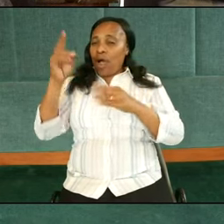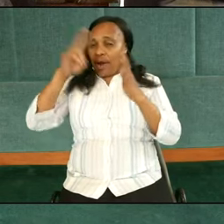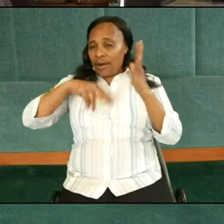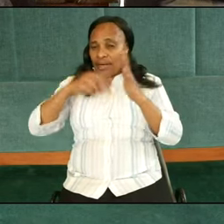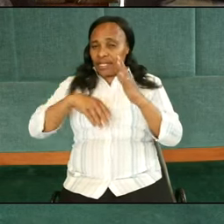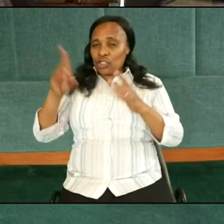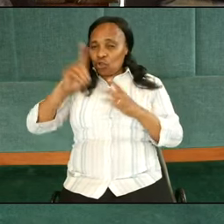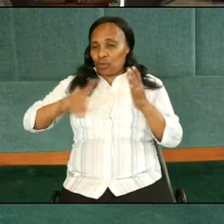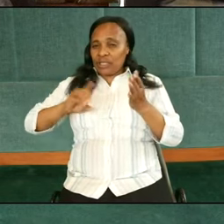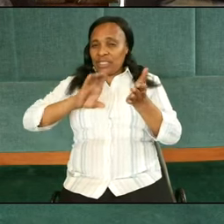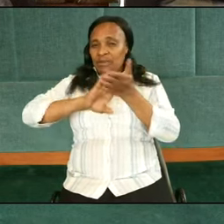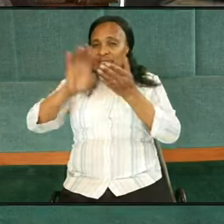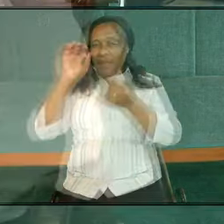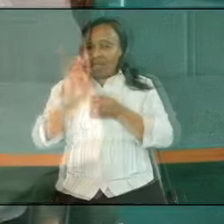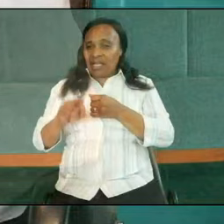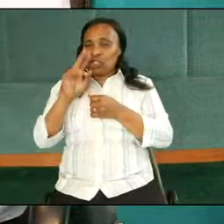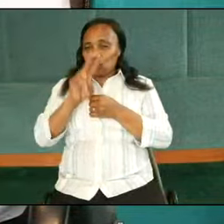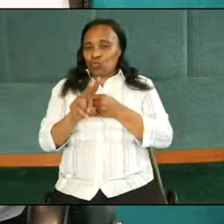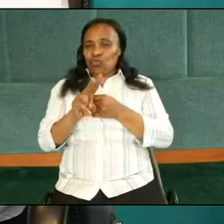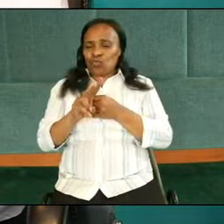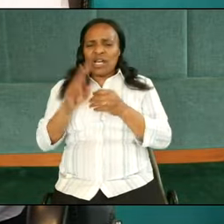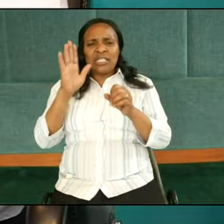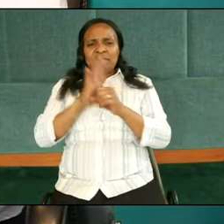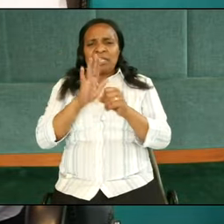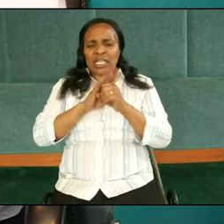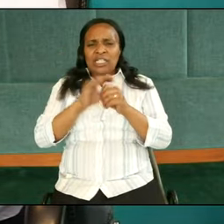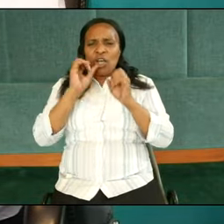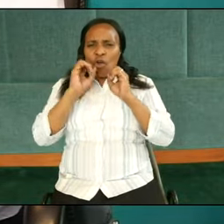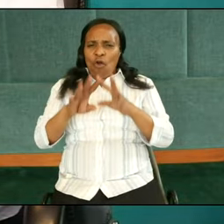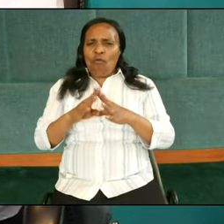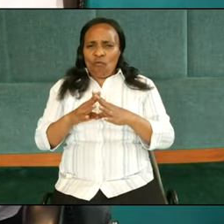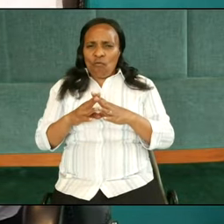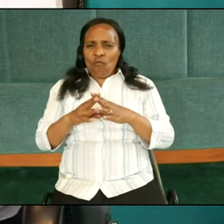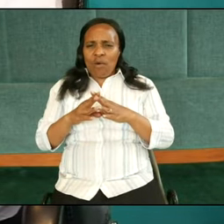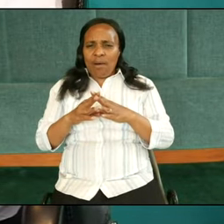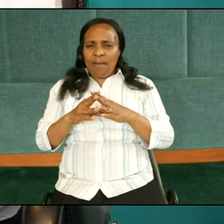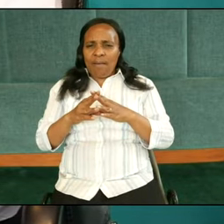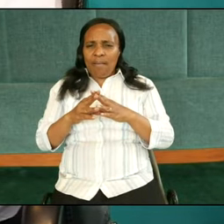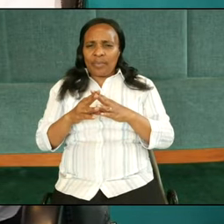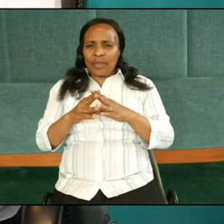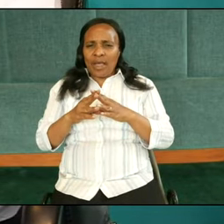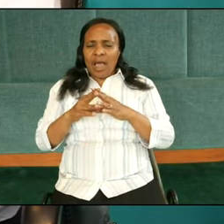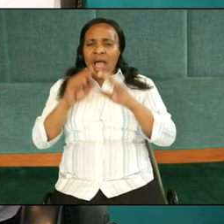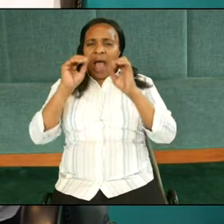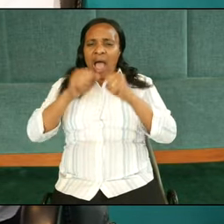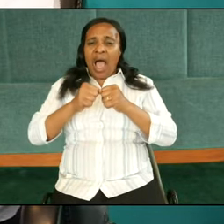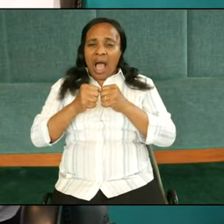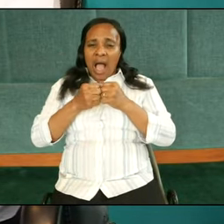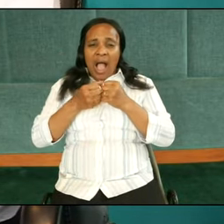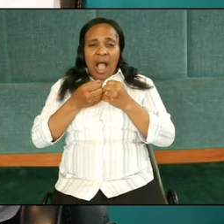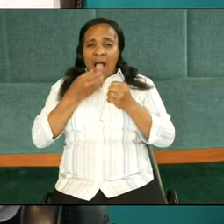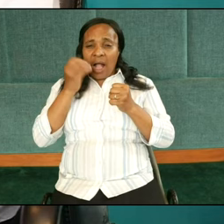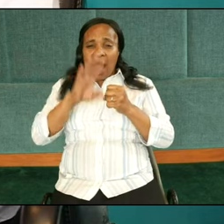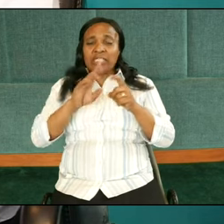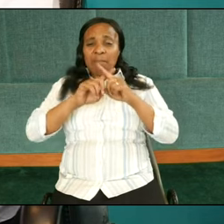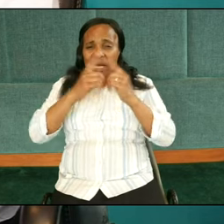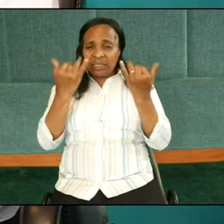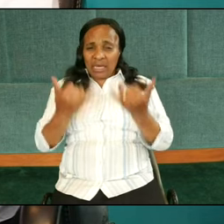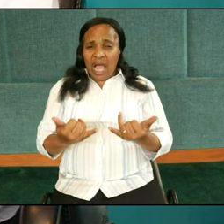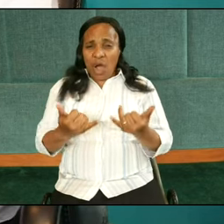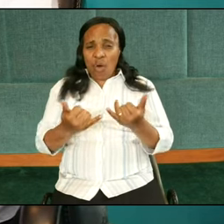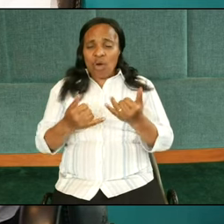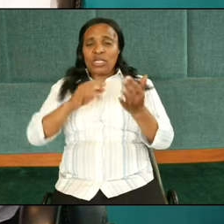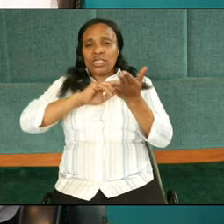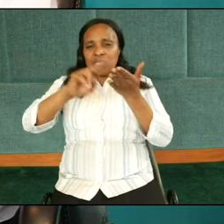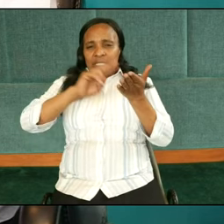Deuteronomy chapter 32. And it's much of a rebuke, okay? But I want you to read this passage as if it